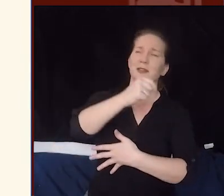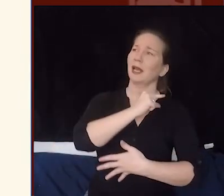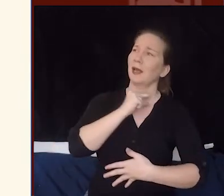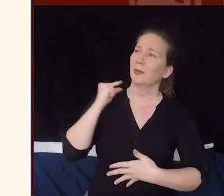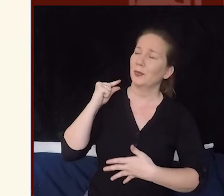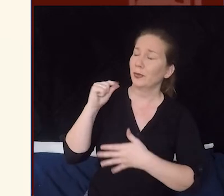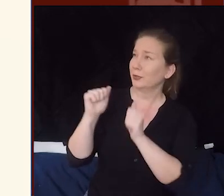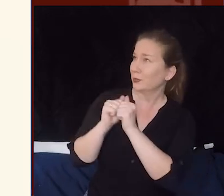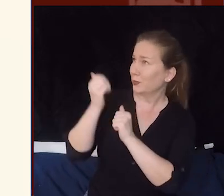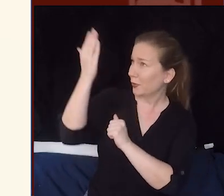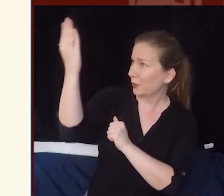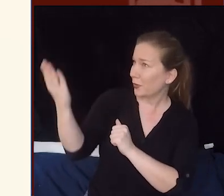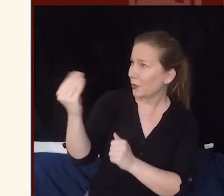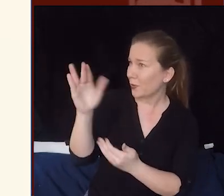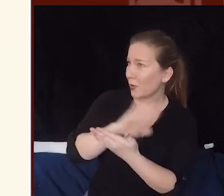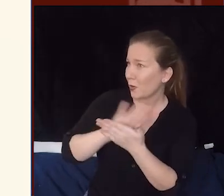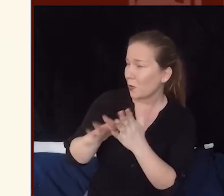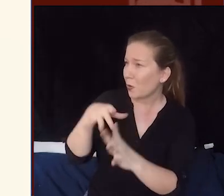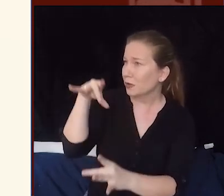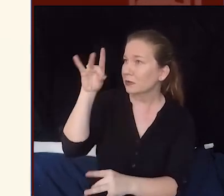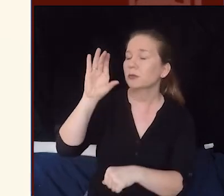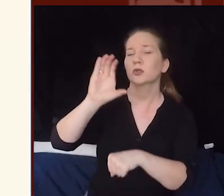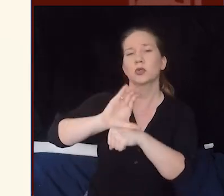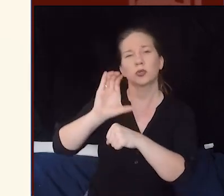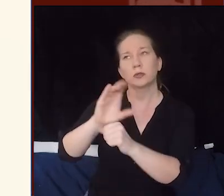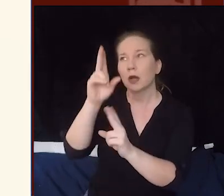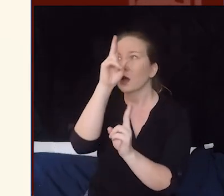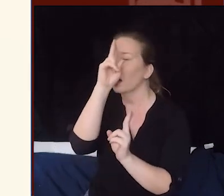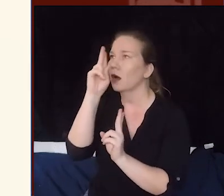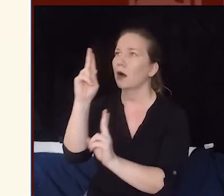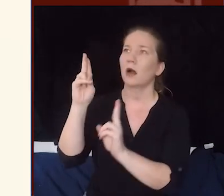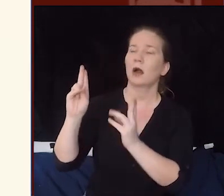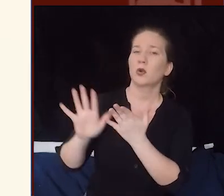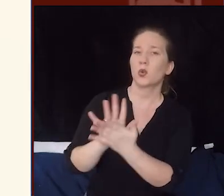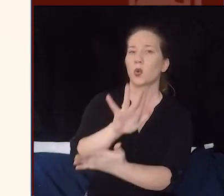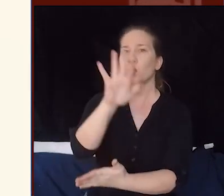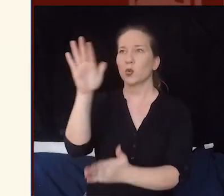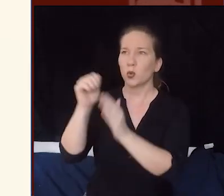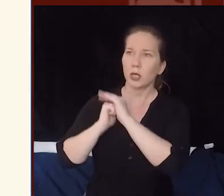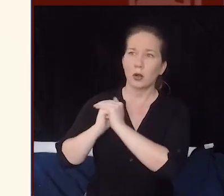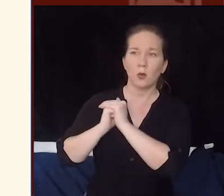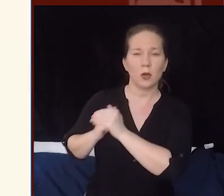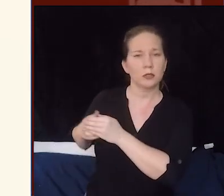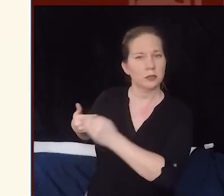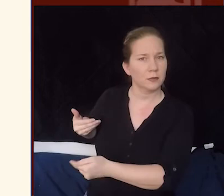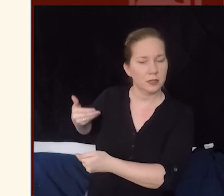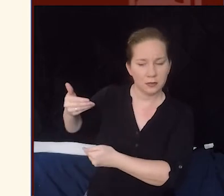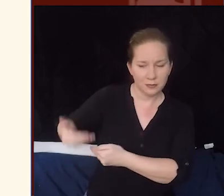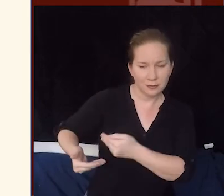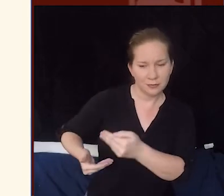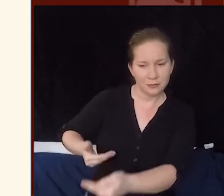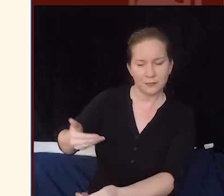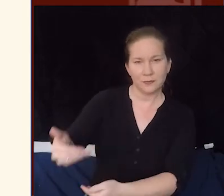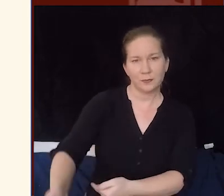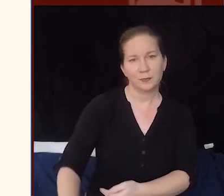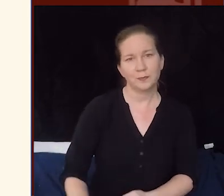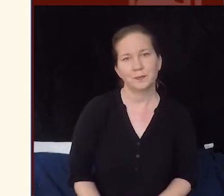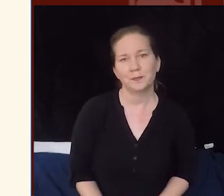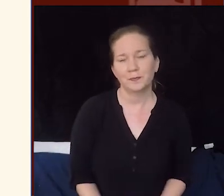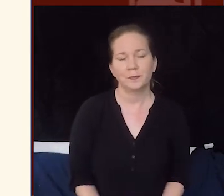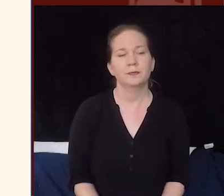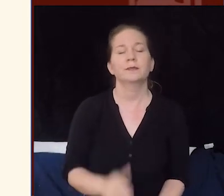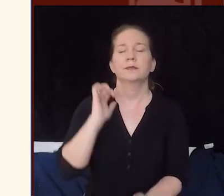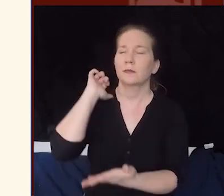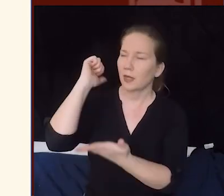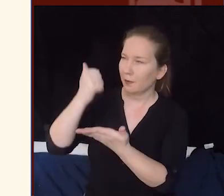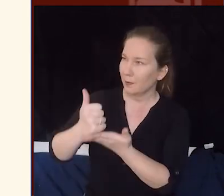Spirit, your church gives honor, glory, and worship from generation to generation.